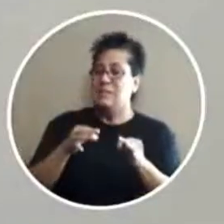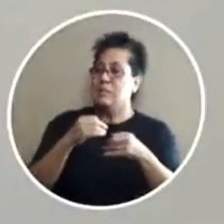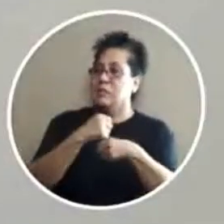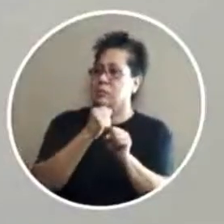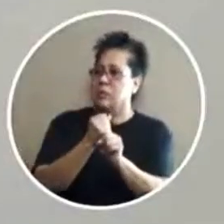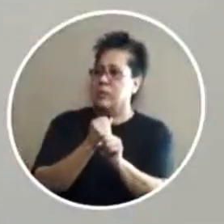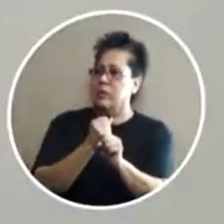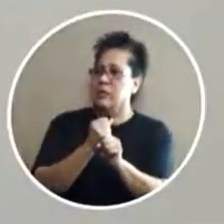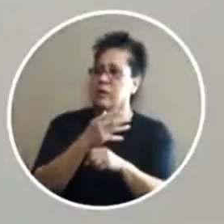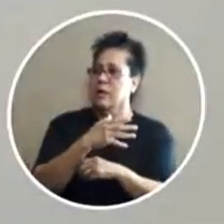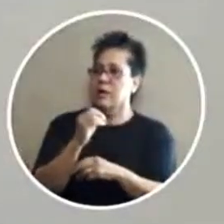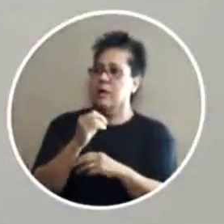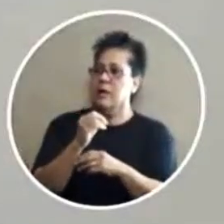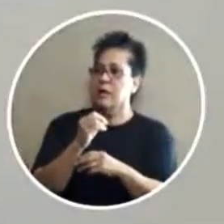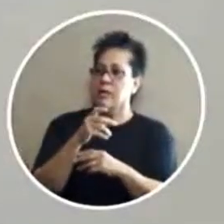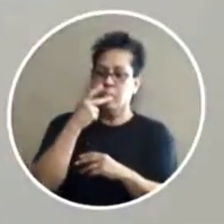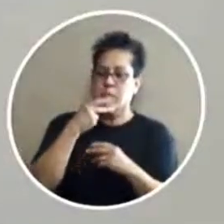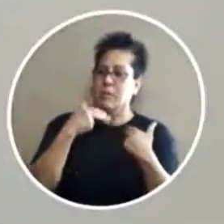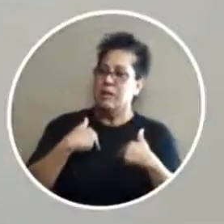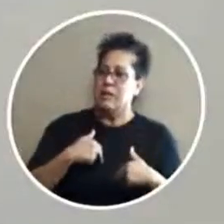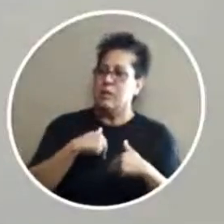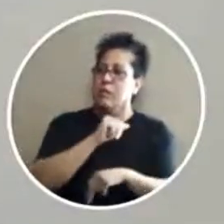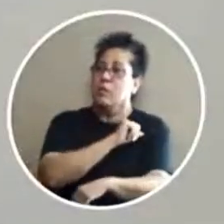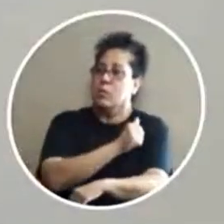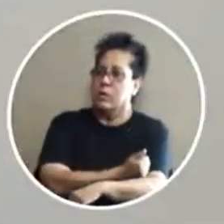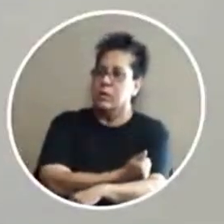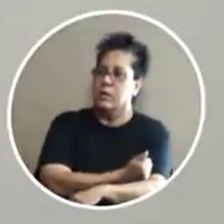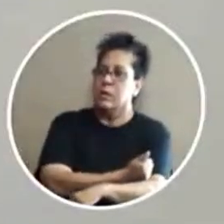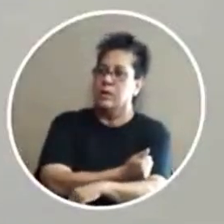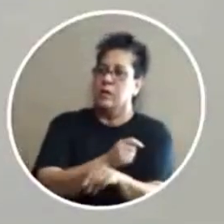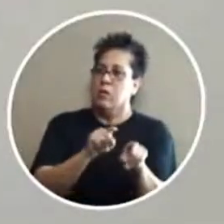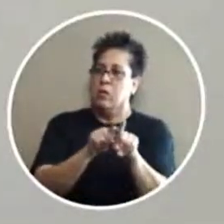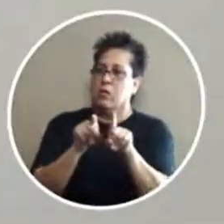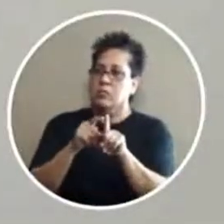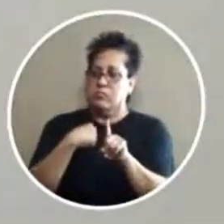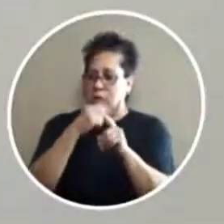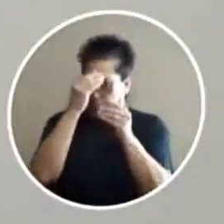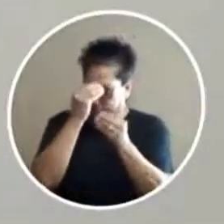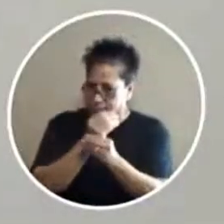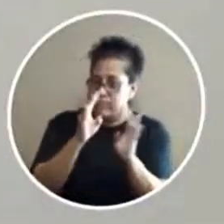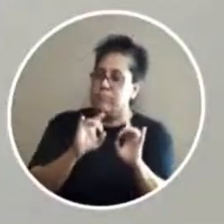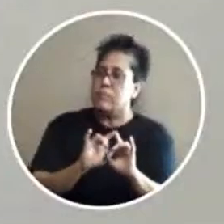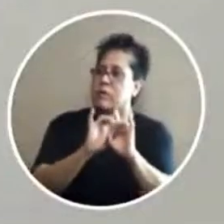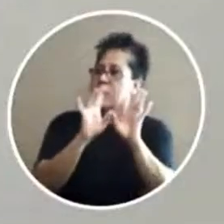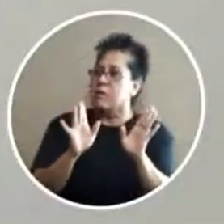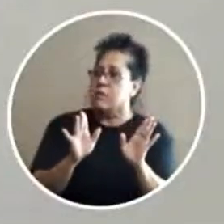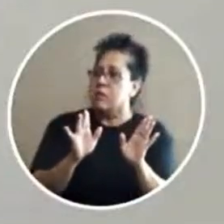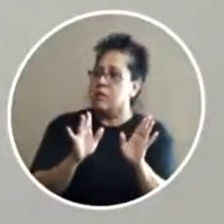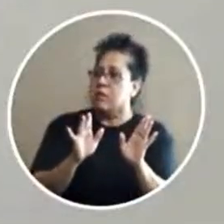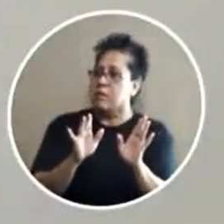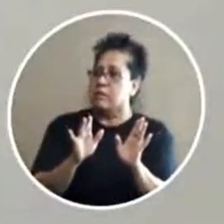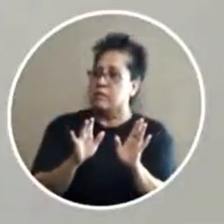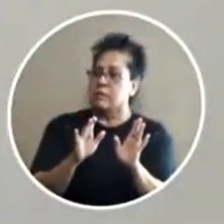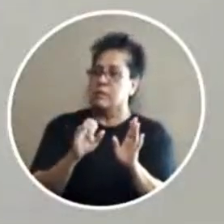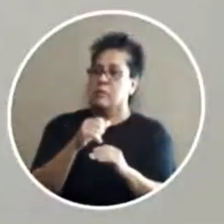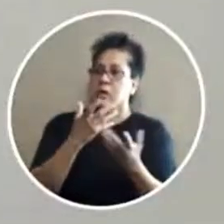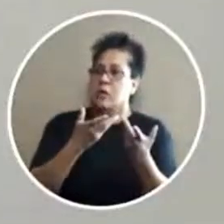the guidance provided by the Public Health Authority. I want to clarify, there still seems to be some